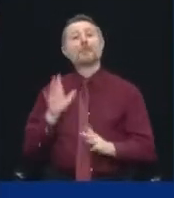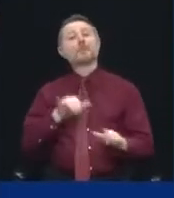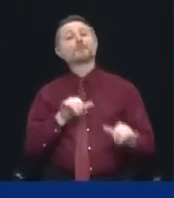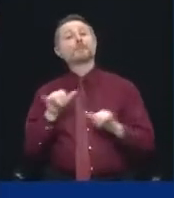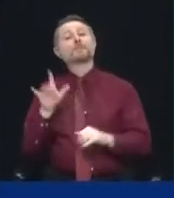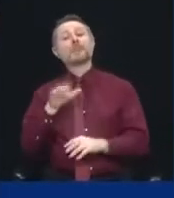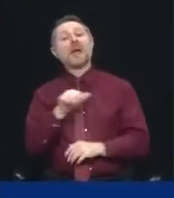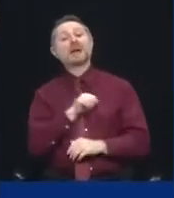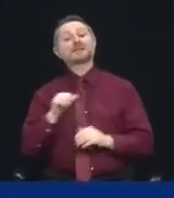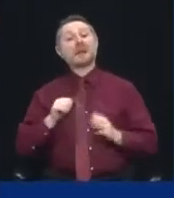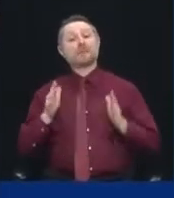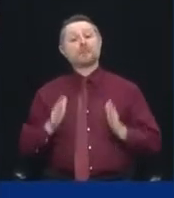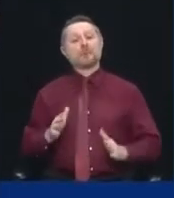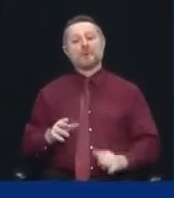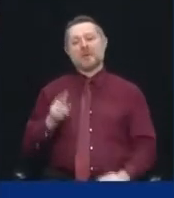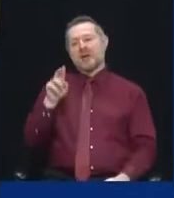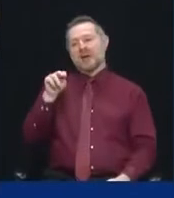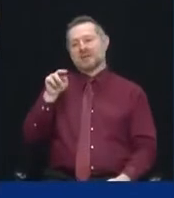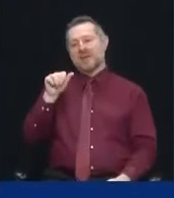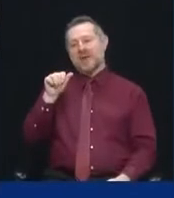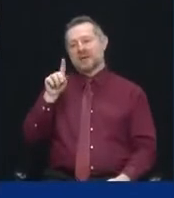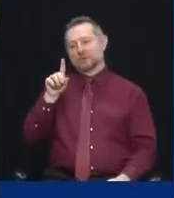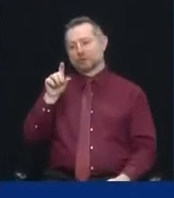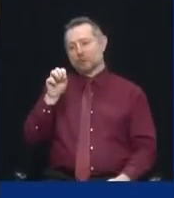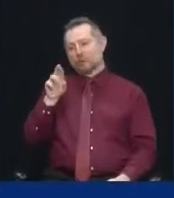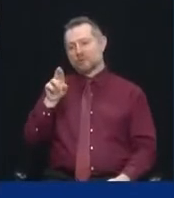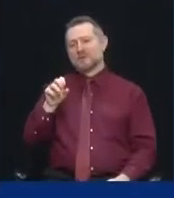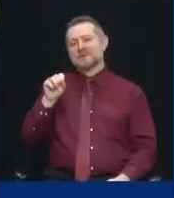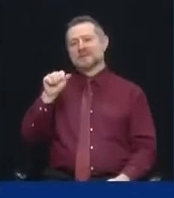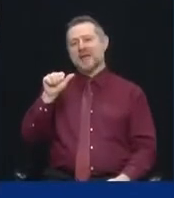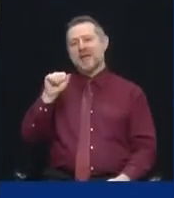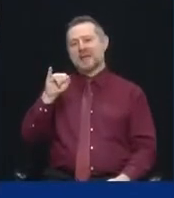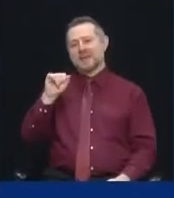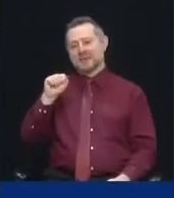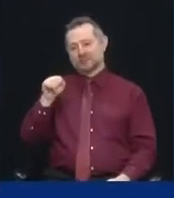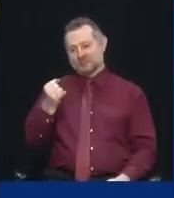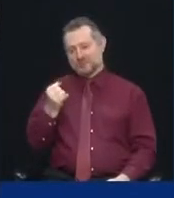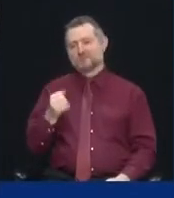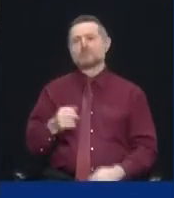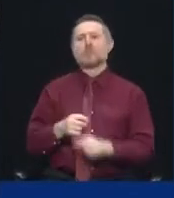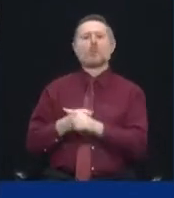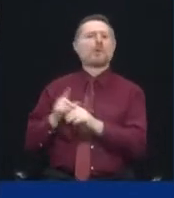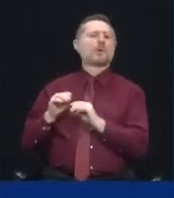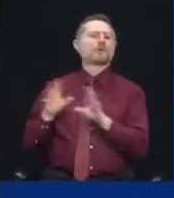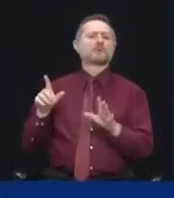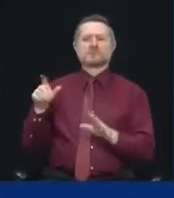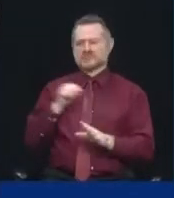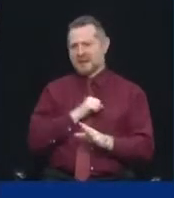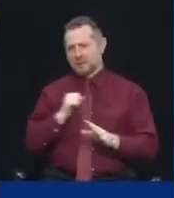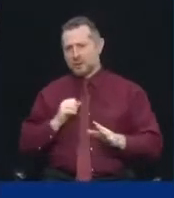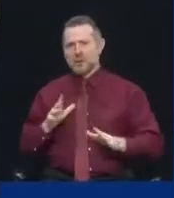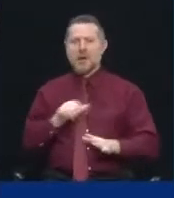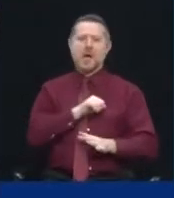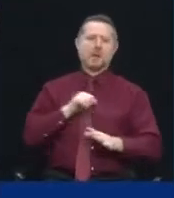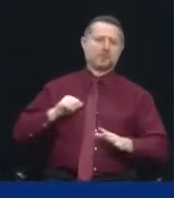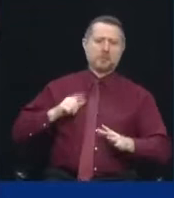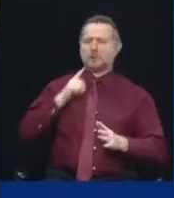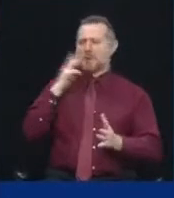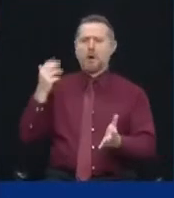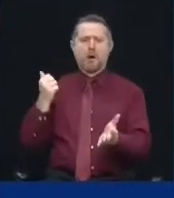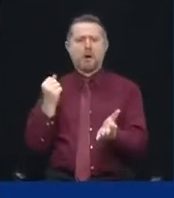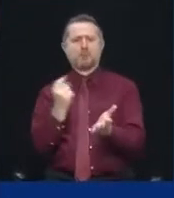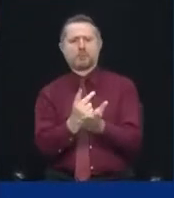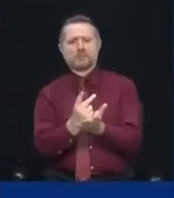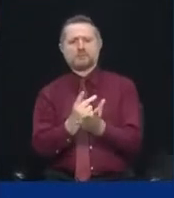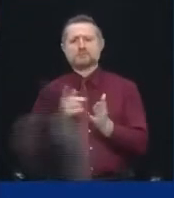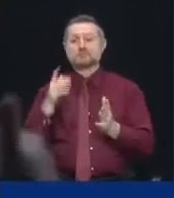Nader Sayage, who obviously the Senate and the Assembly passed the budget. Speaker Carl Heastie